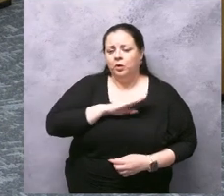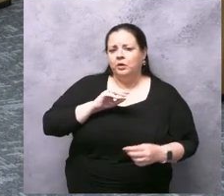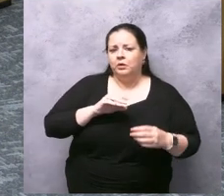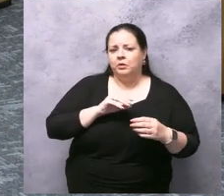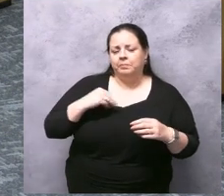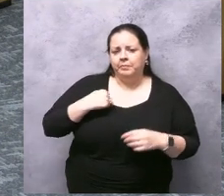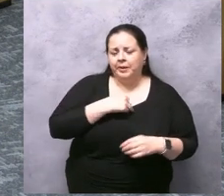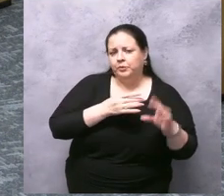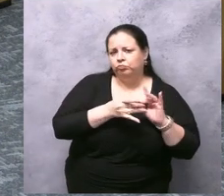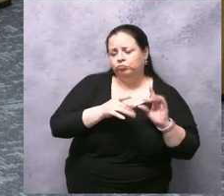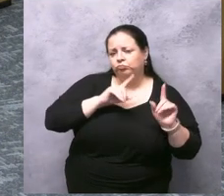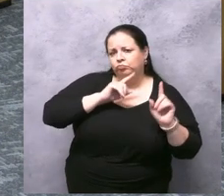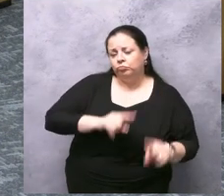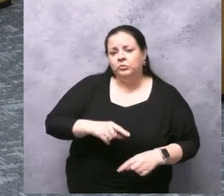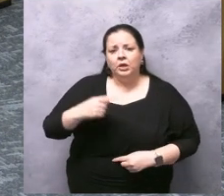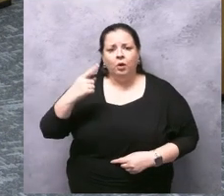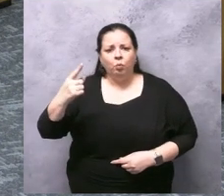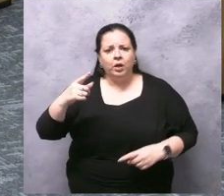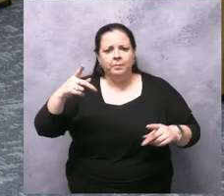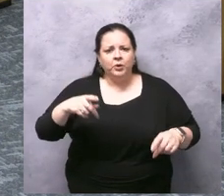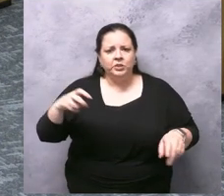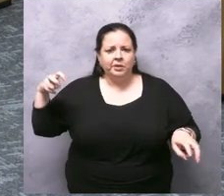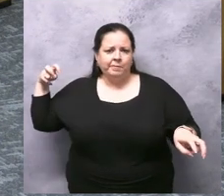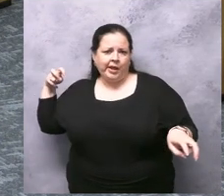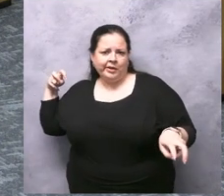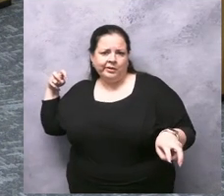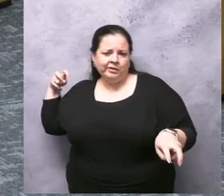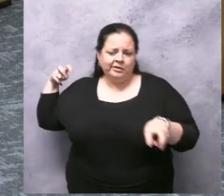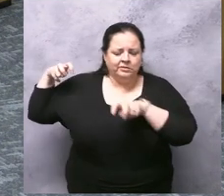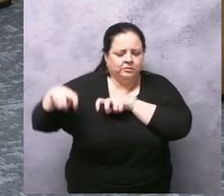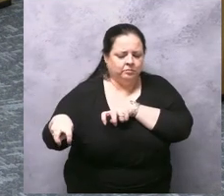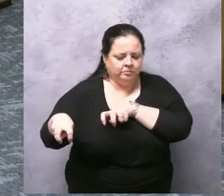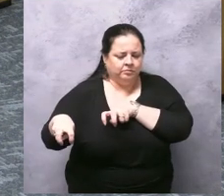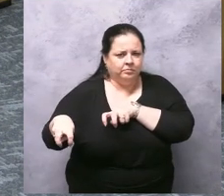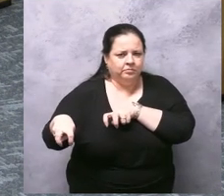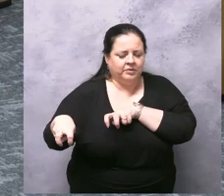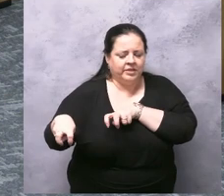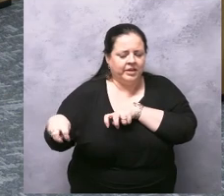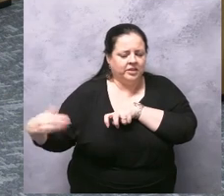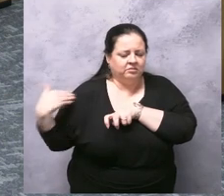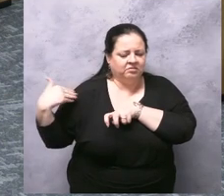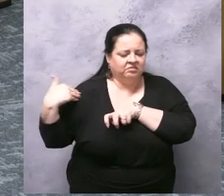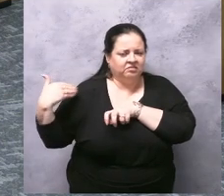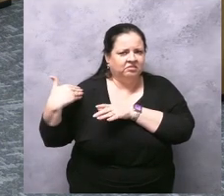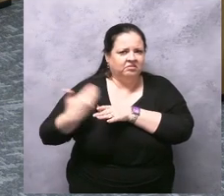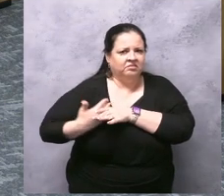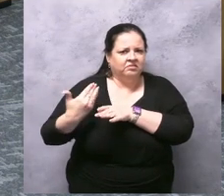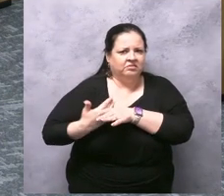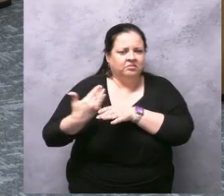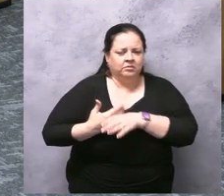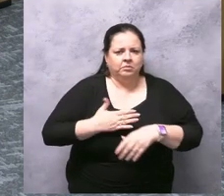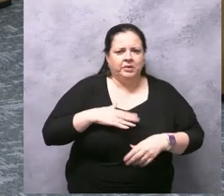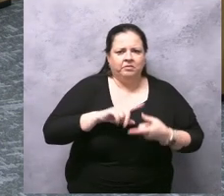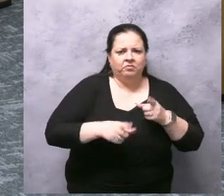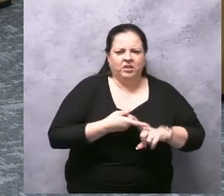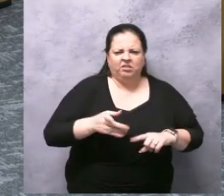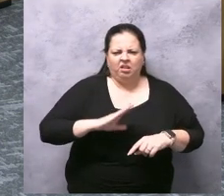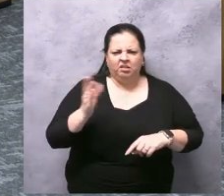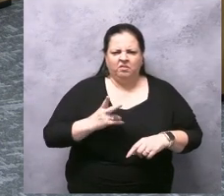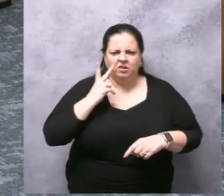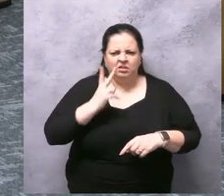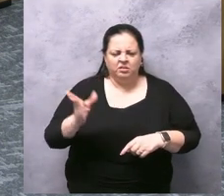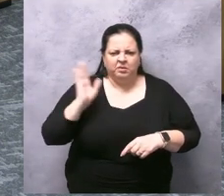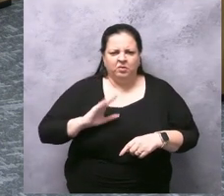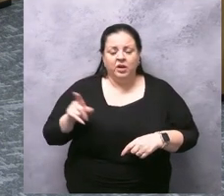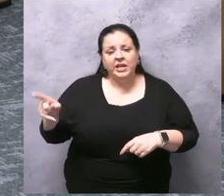the first one at the Weekly Center, a man purposely moved from the back of the room to the row I was sitting in. He then proceeded to verbally harass 2 of my friends that he had never met before. It's pretty